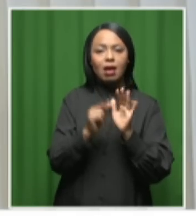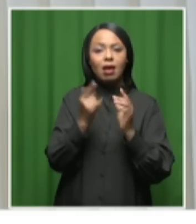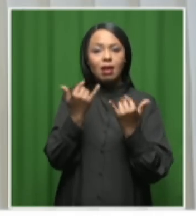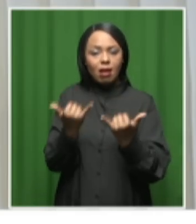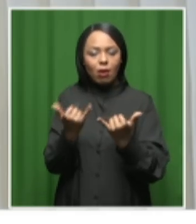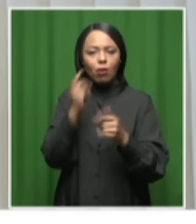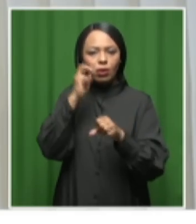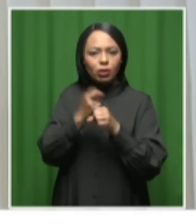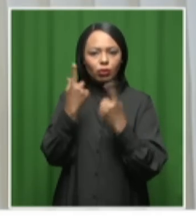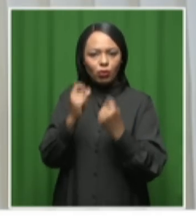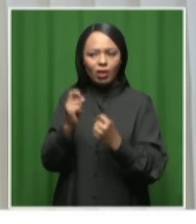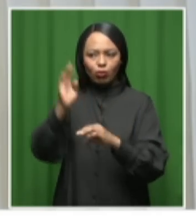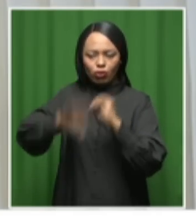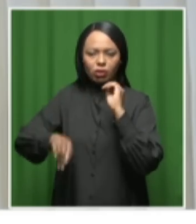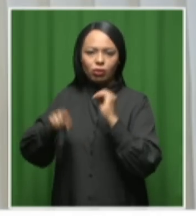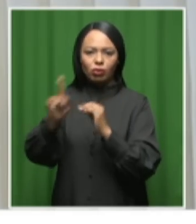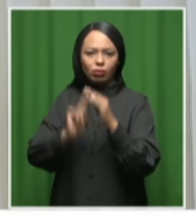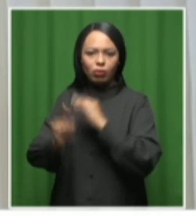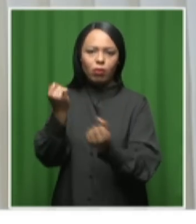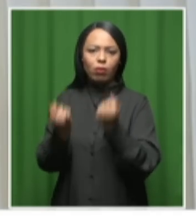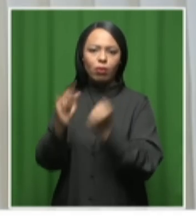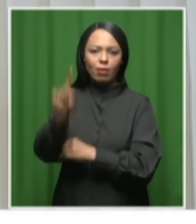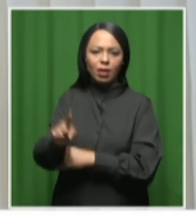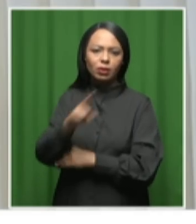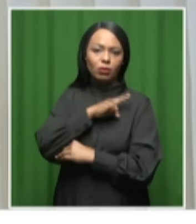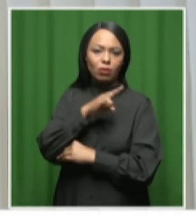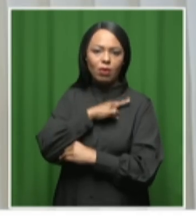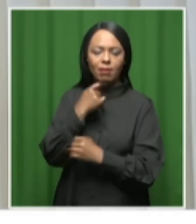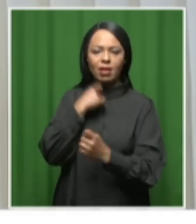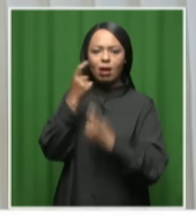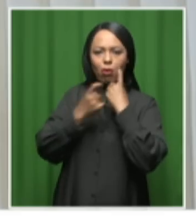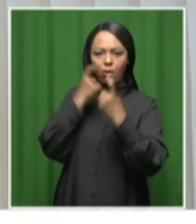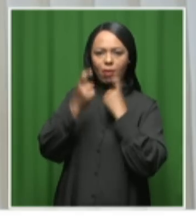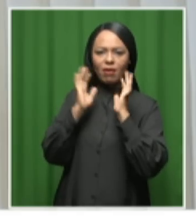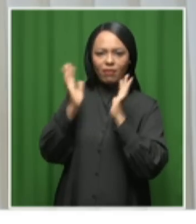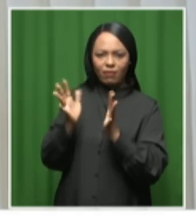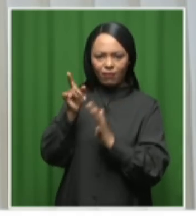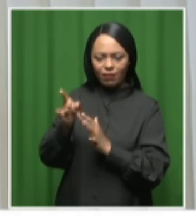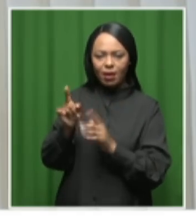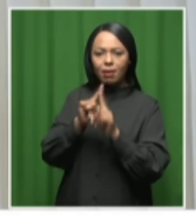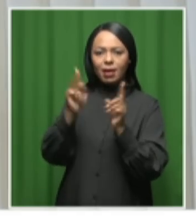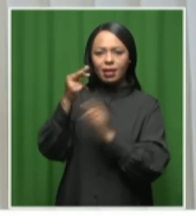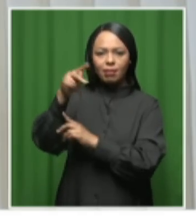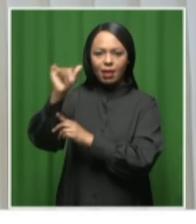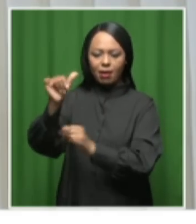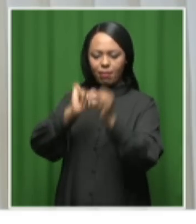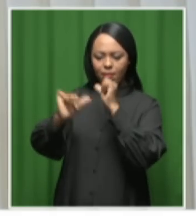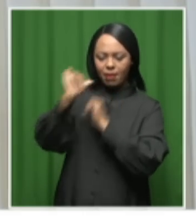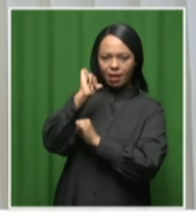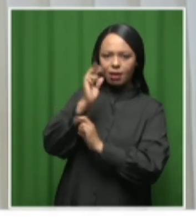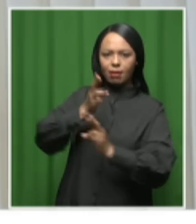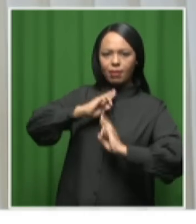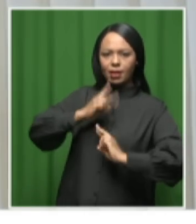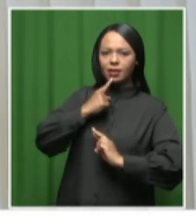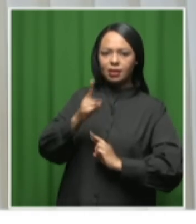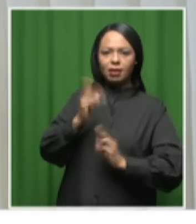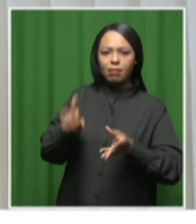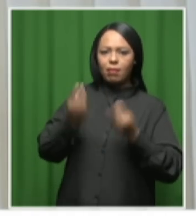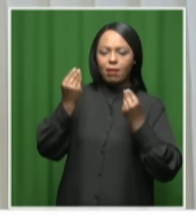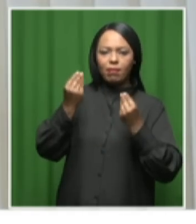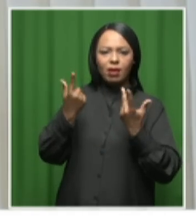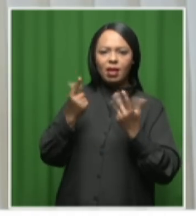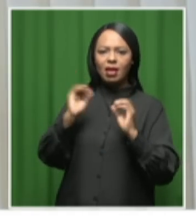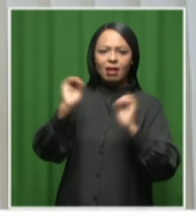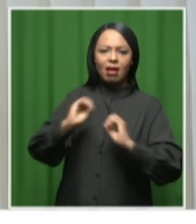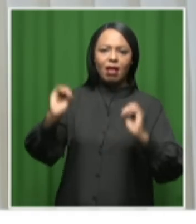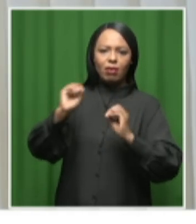need to prosecute you because I've tried to lay a complaint against you. The NPA has come back and said that they don't find the case in this particular